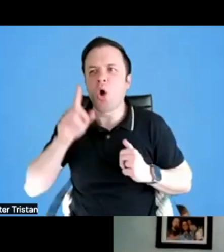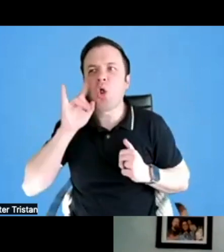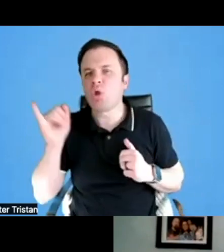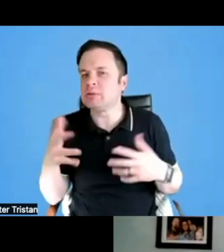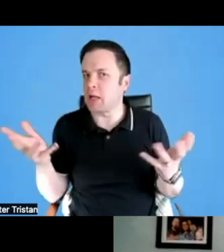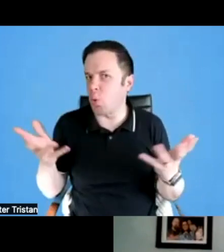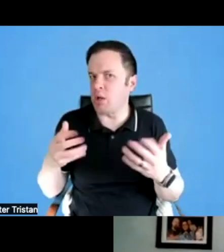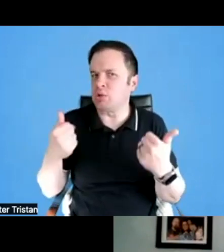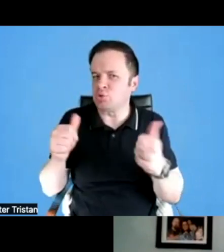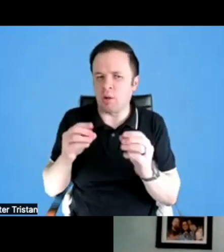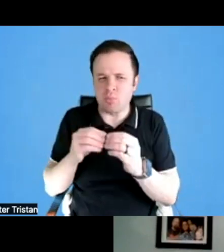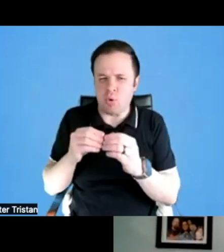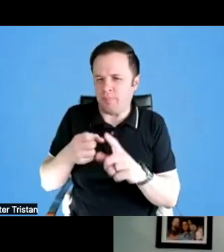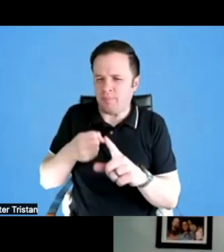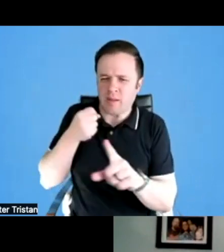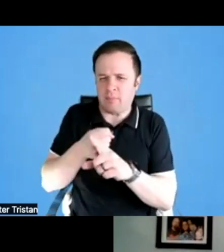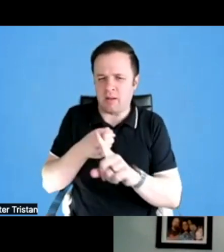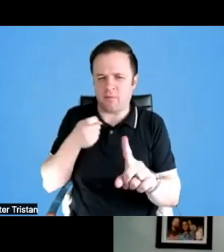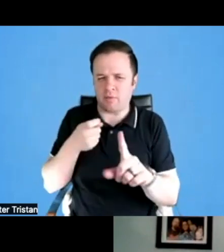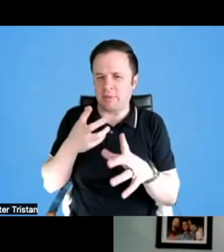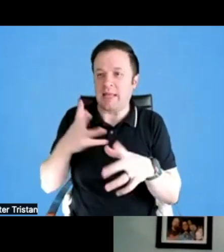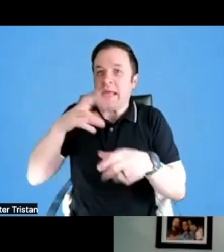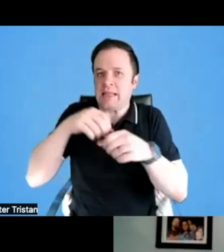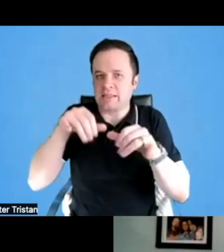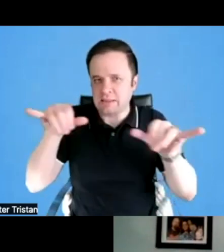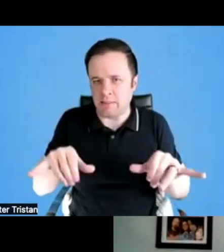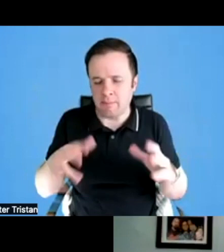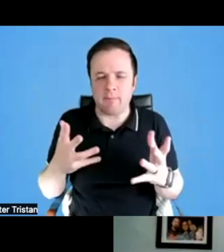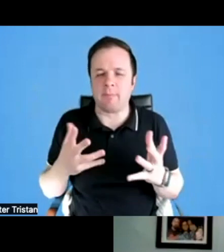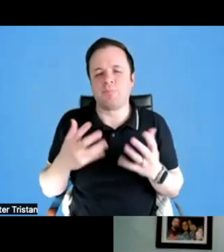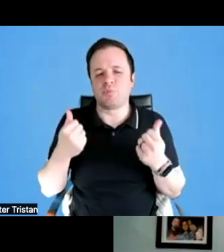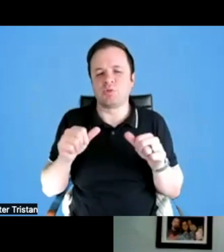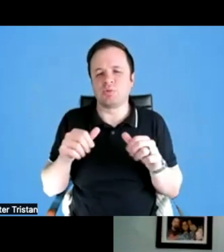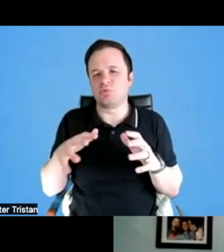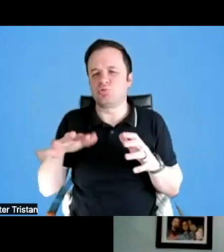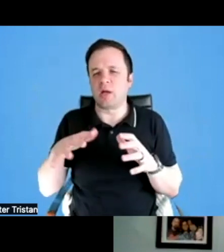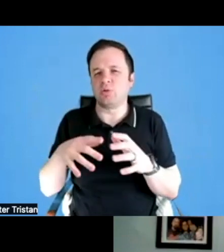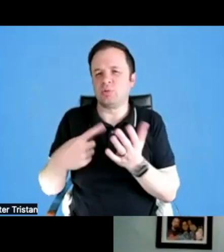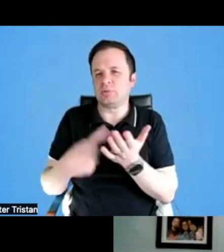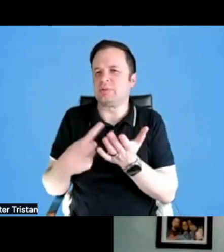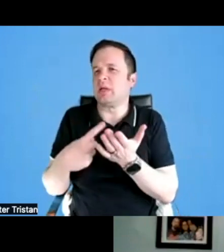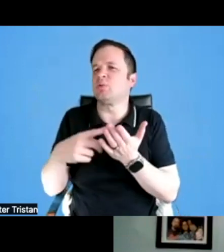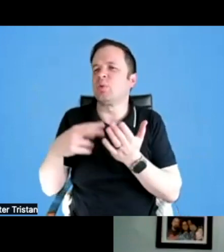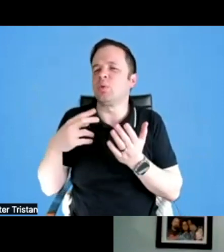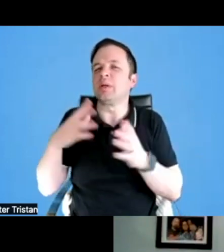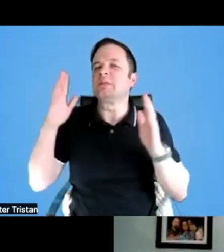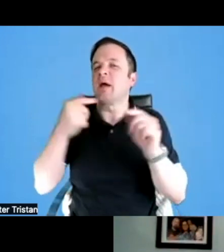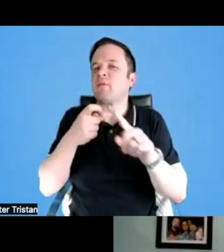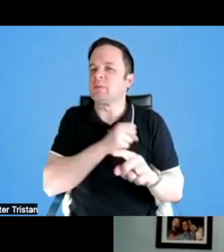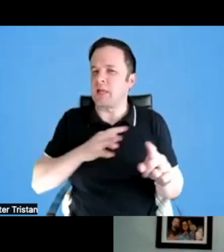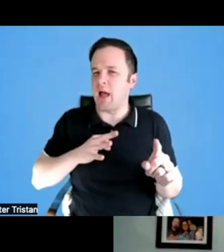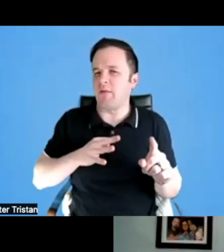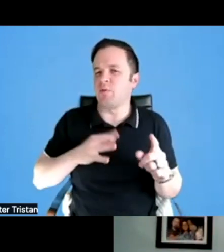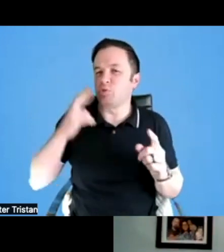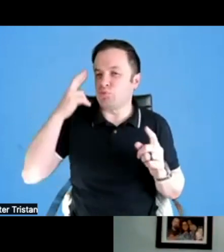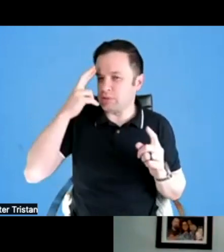an impact sort of from within the system, and trying to sort of talk about what's realistic to expect of our staff and of clients and what's not.